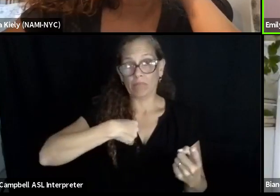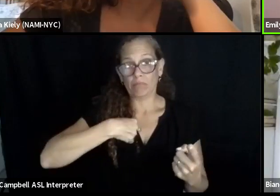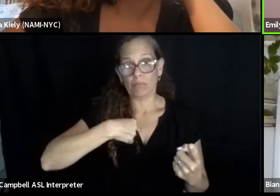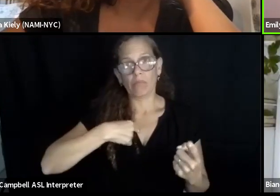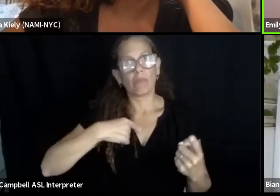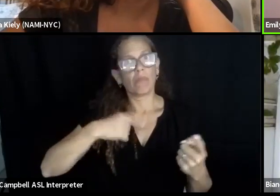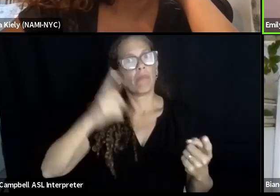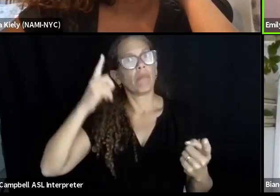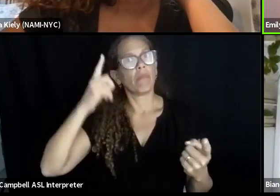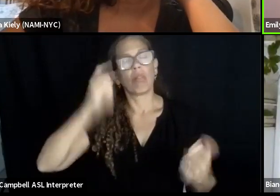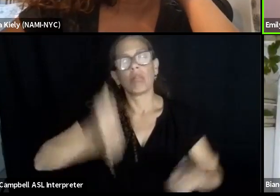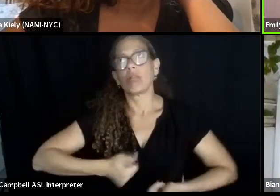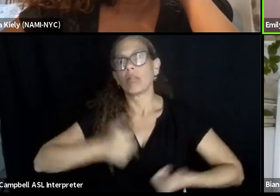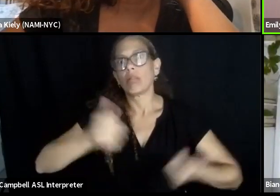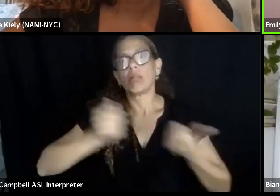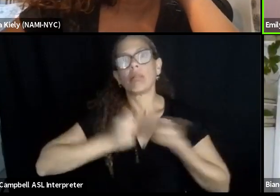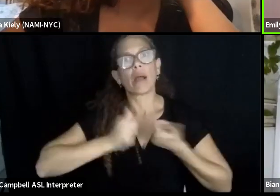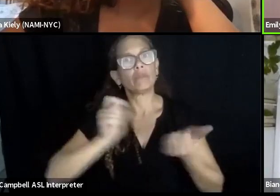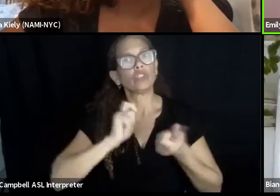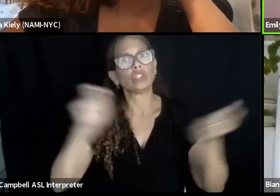life-changing experience.